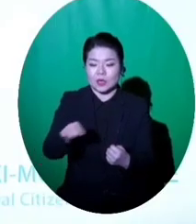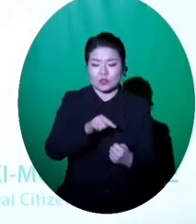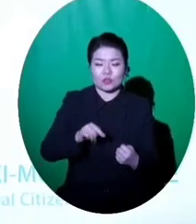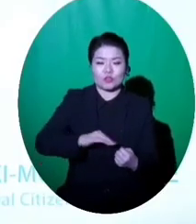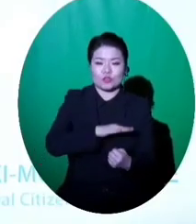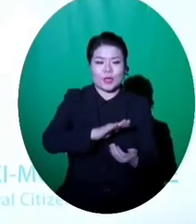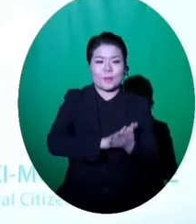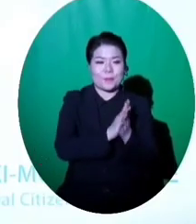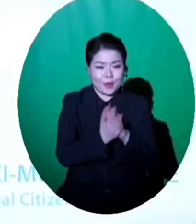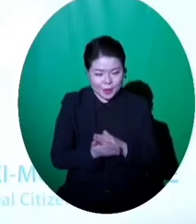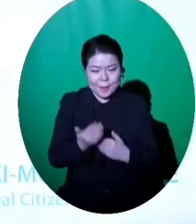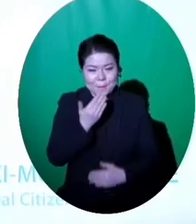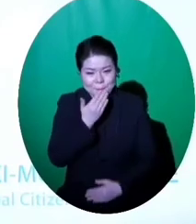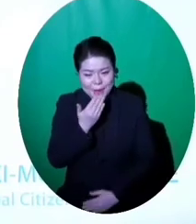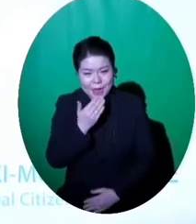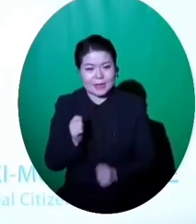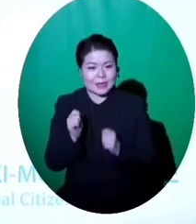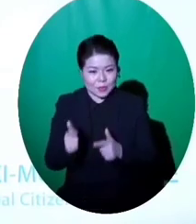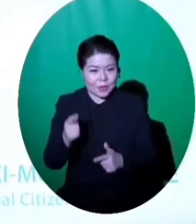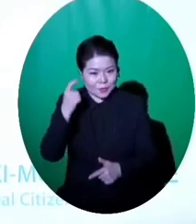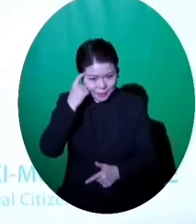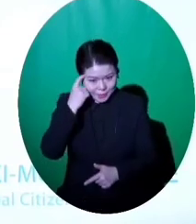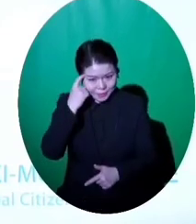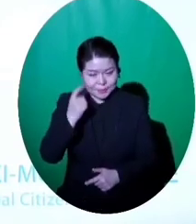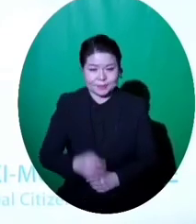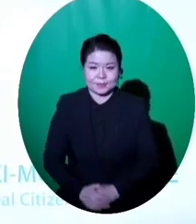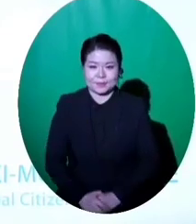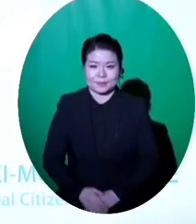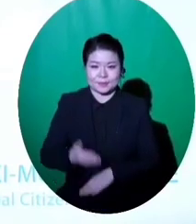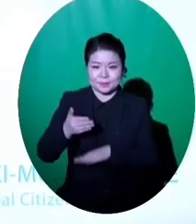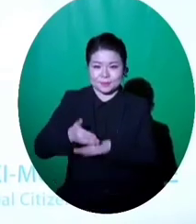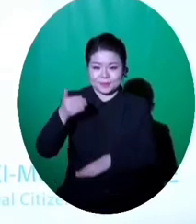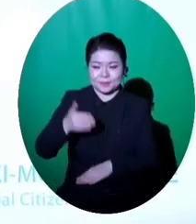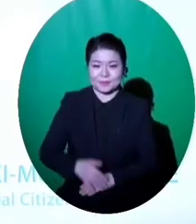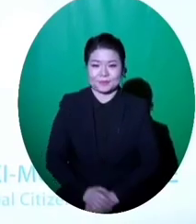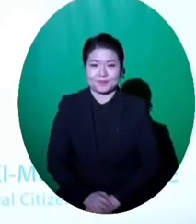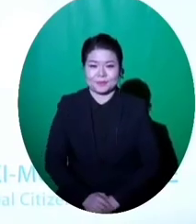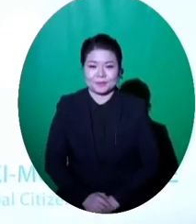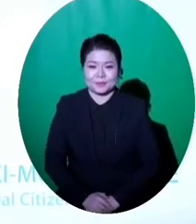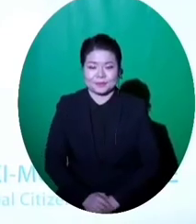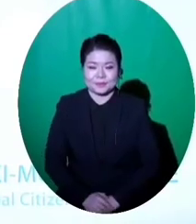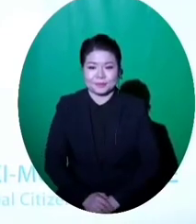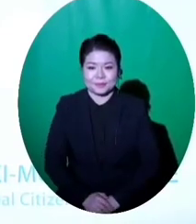you. And the Tronto, could you respond to these questions?